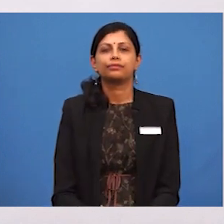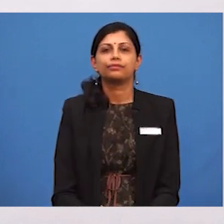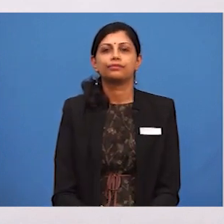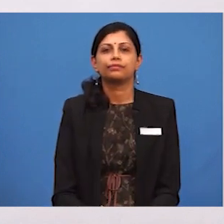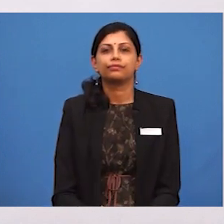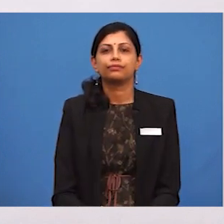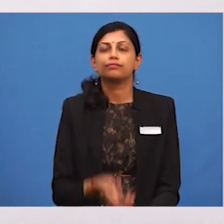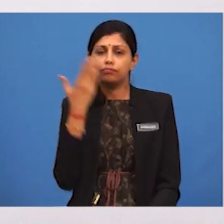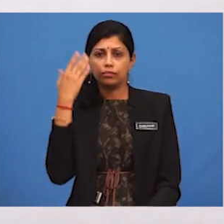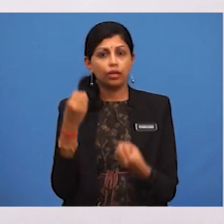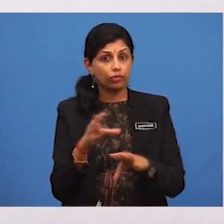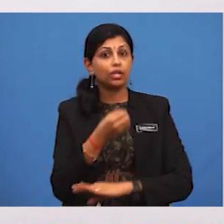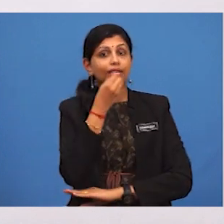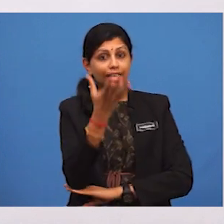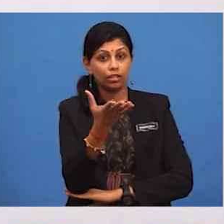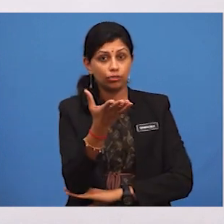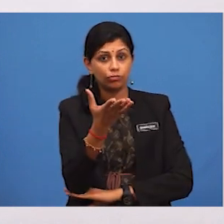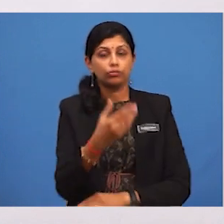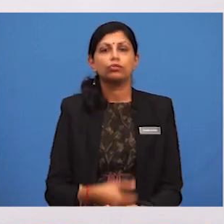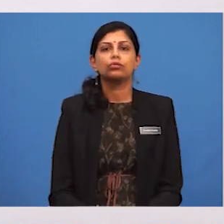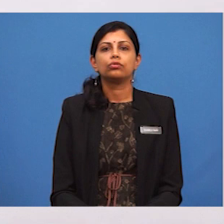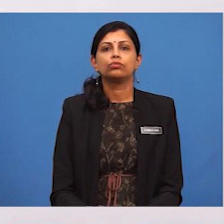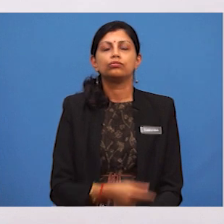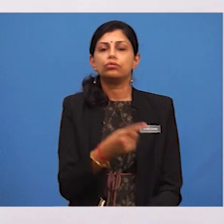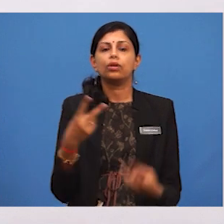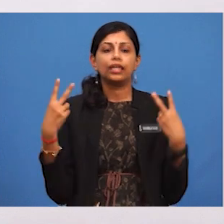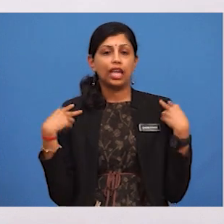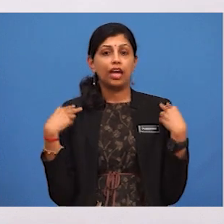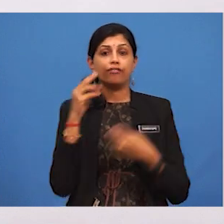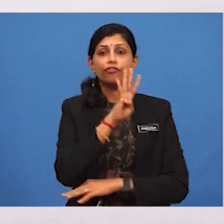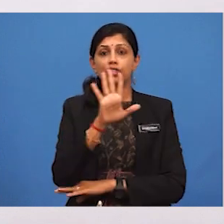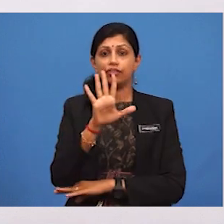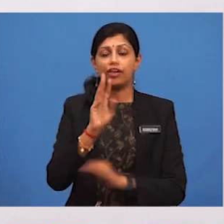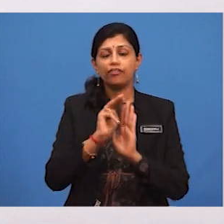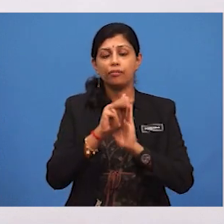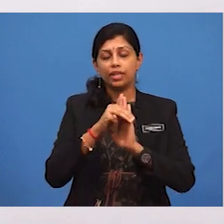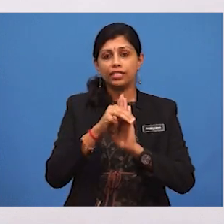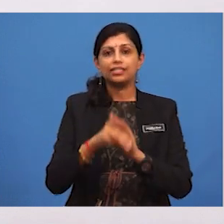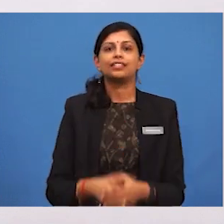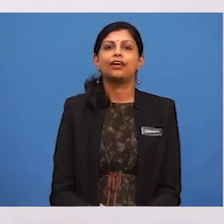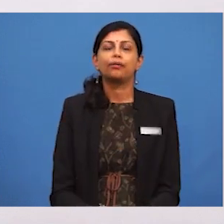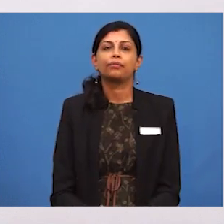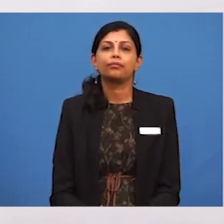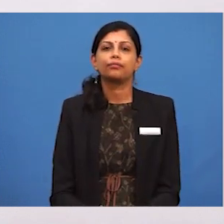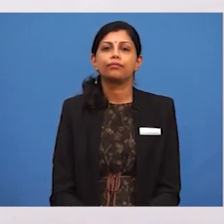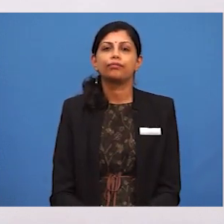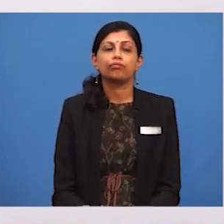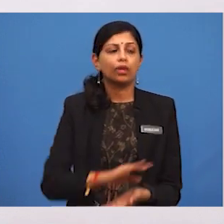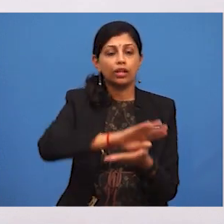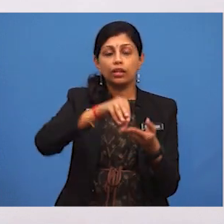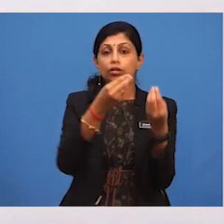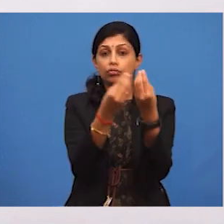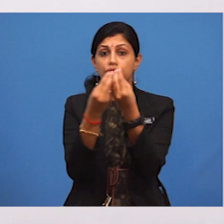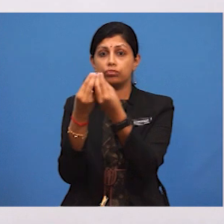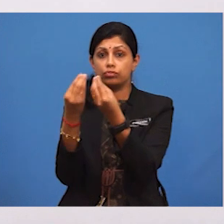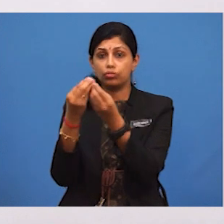I've mentioned this before. Don't forget, you only have 45 minutes to spend here. And your total marks